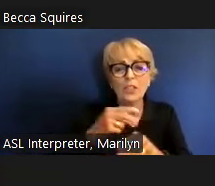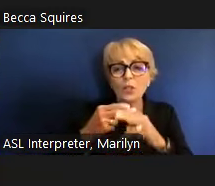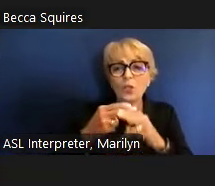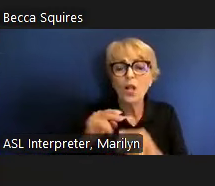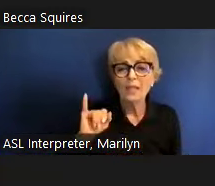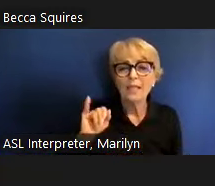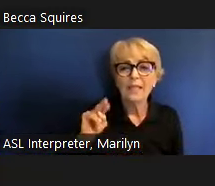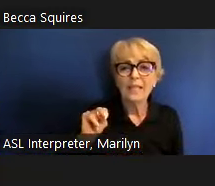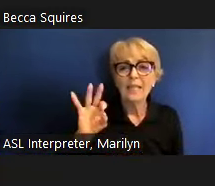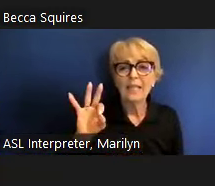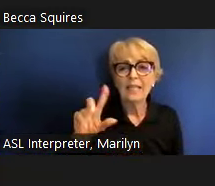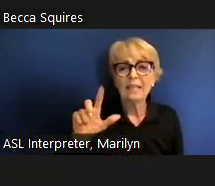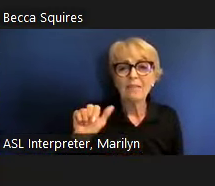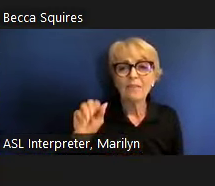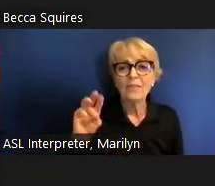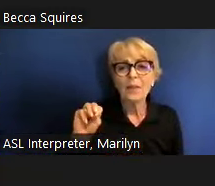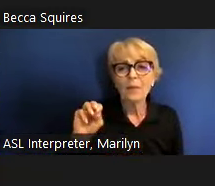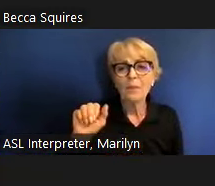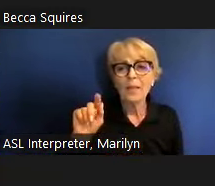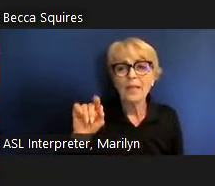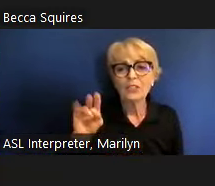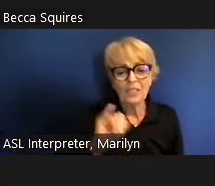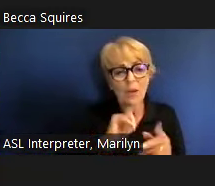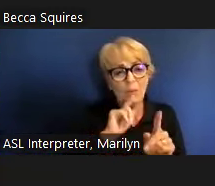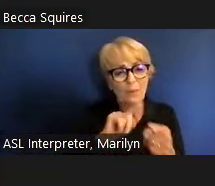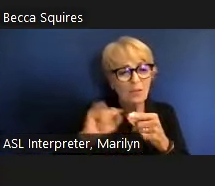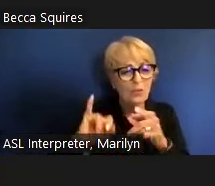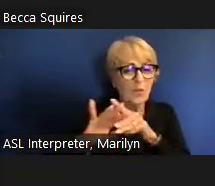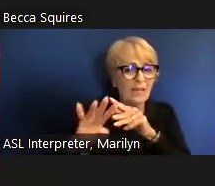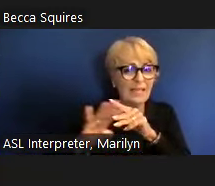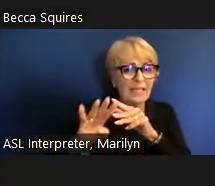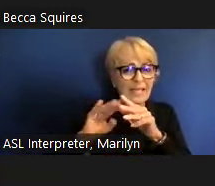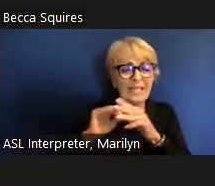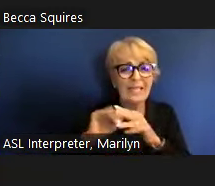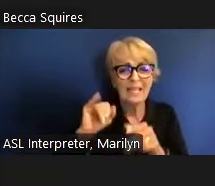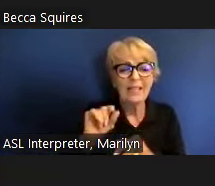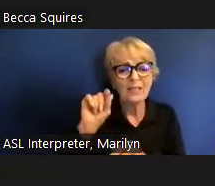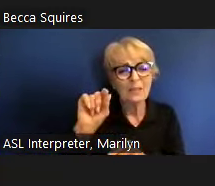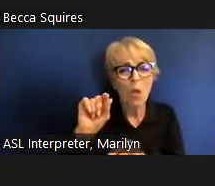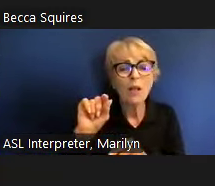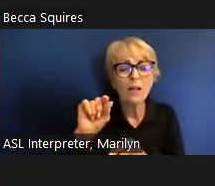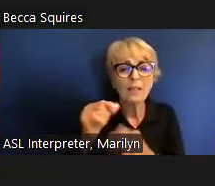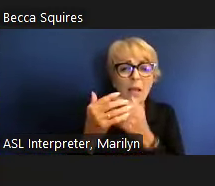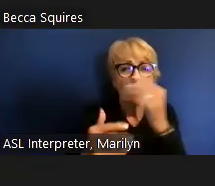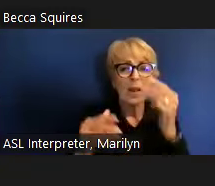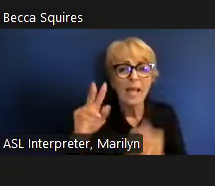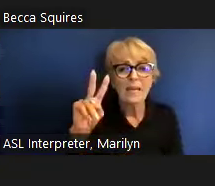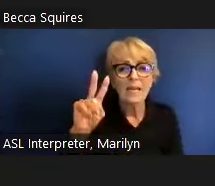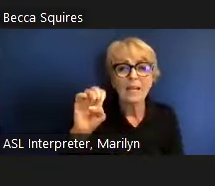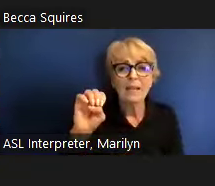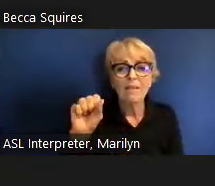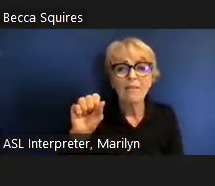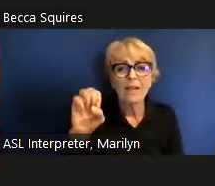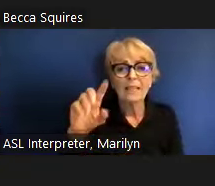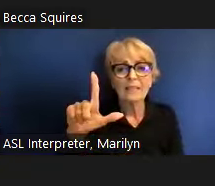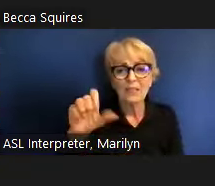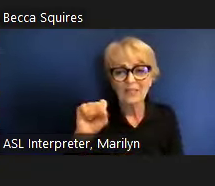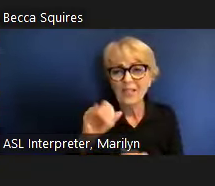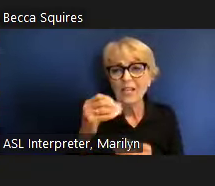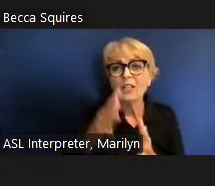inflammation that responded to this leakiness of the small blood vessels. And that was the cause of a lot of